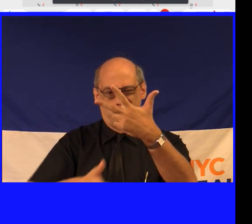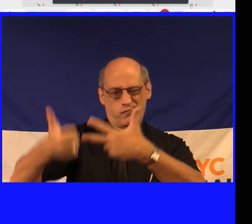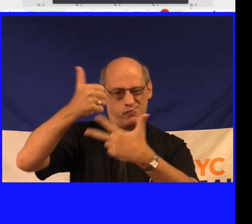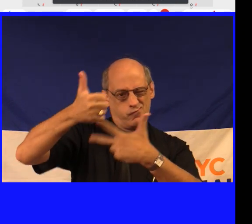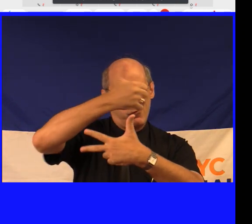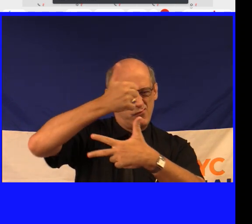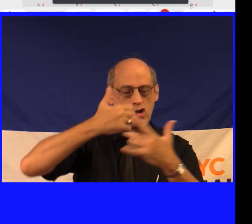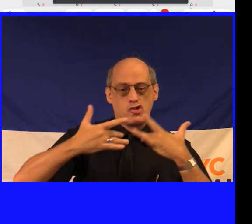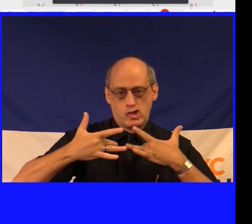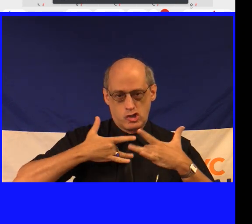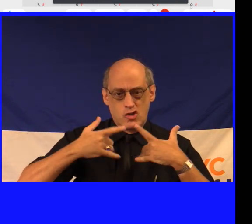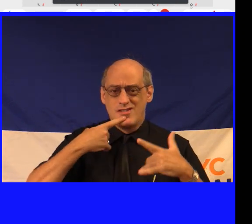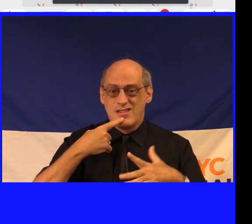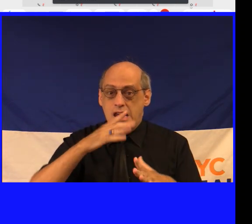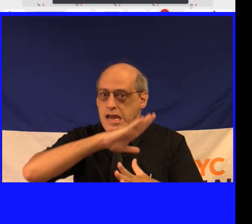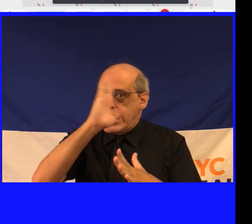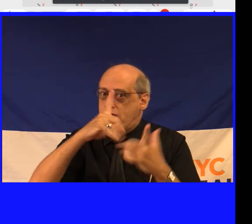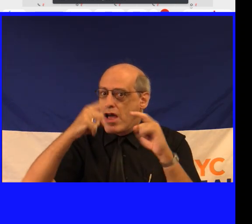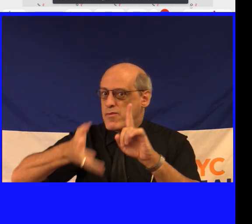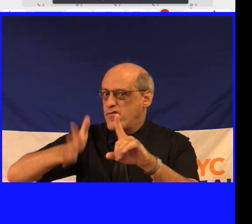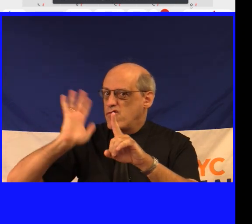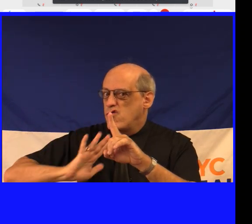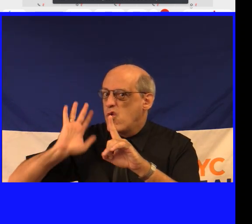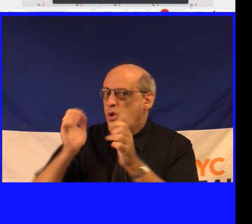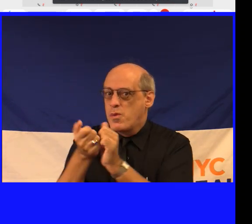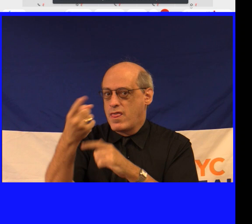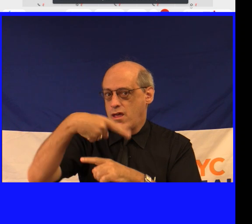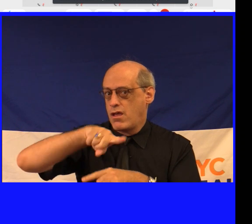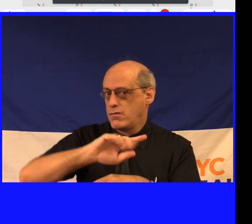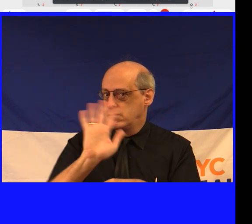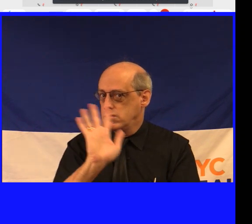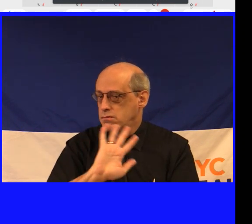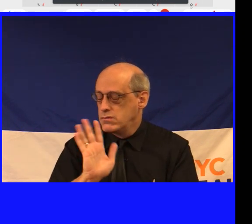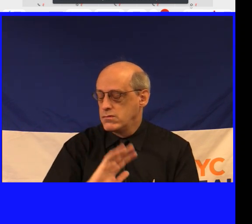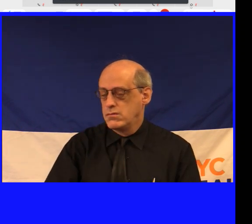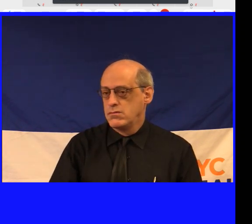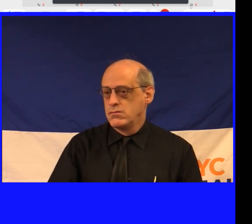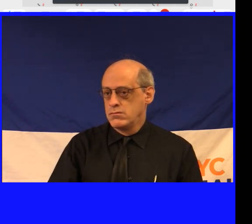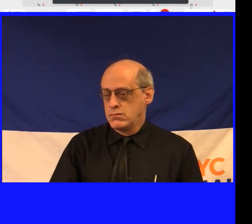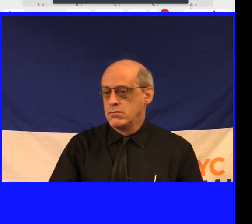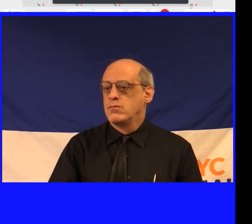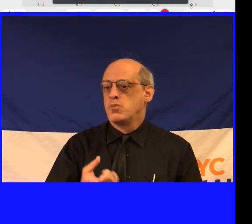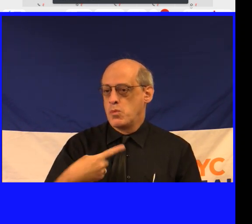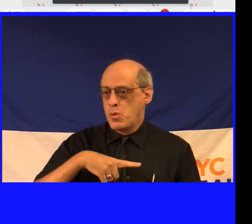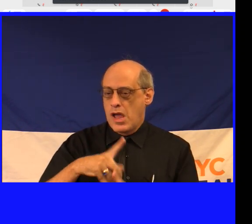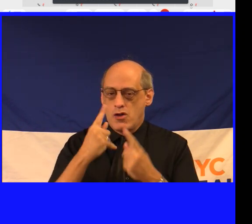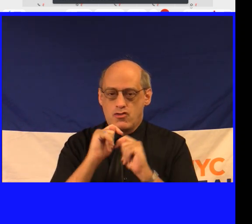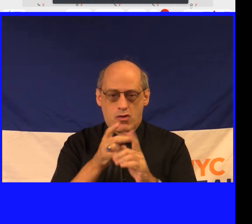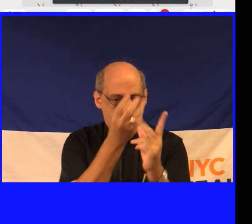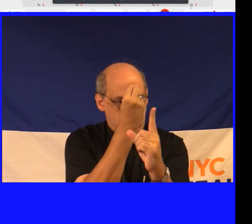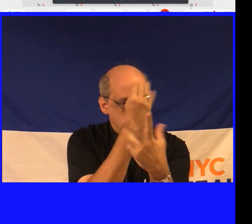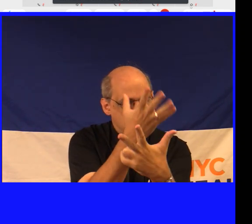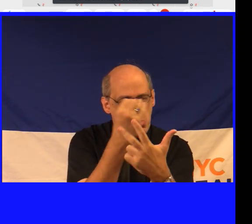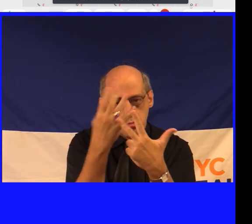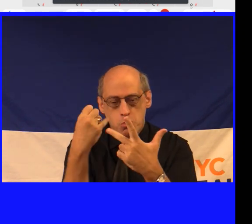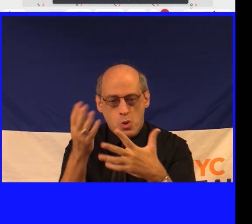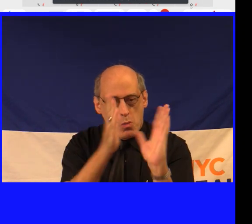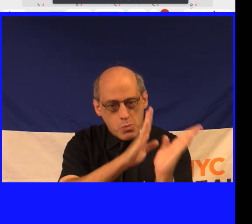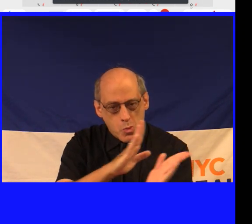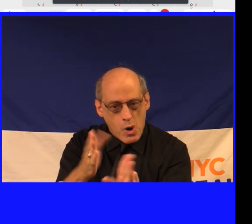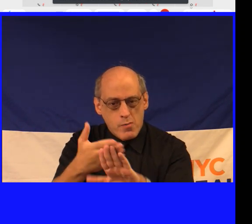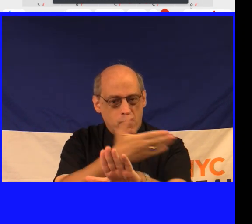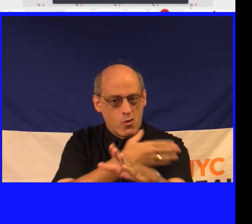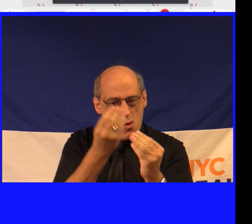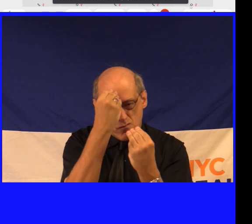concerned because this had never occurred in the past for them. And we did kind of try to prep them before and